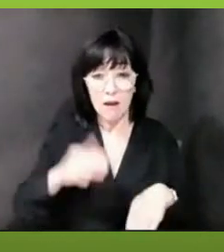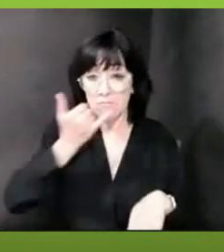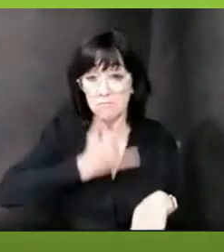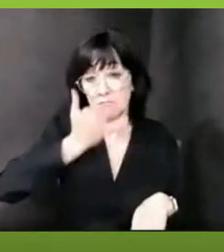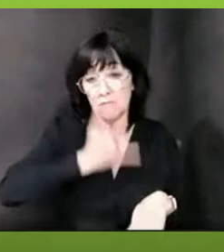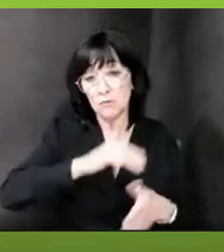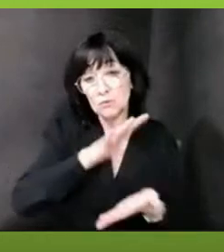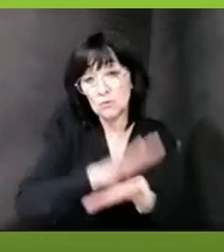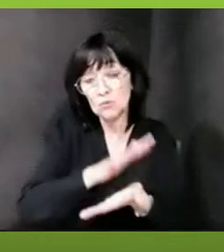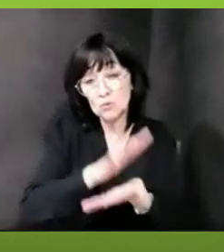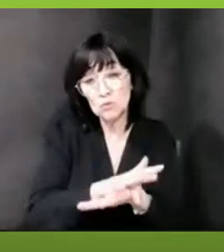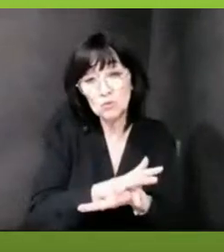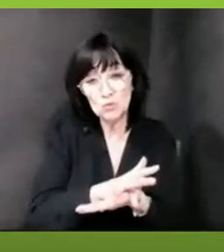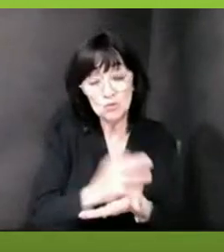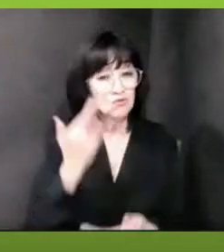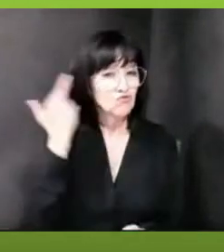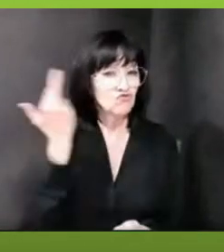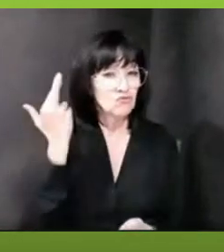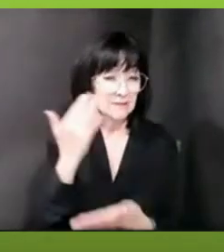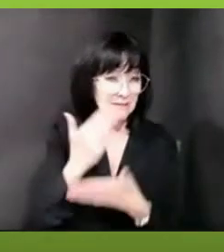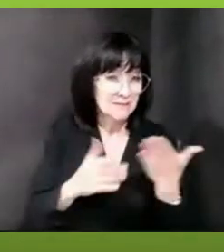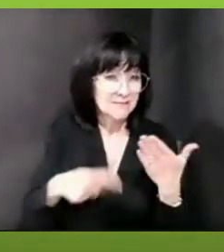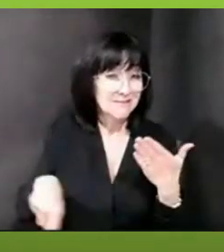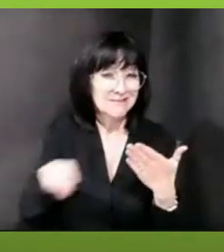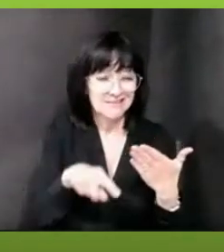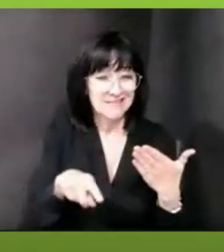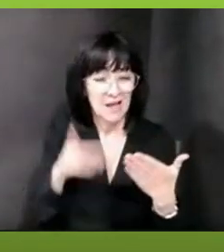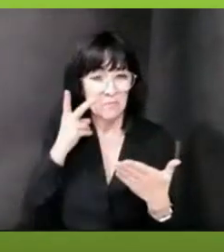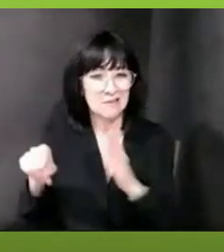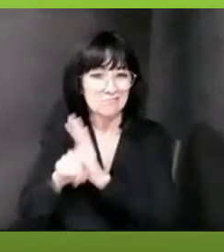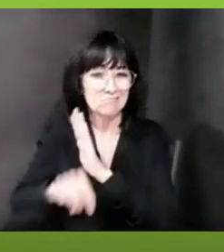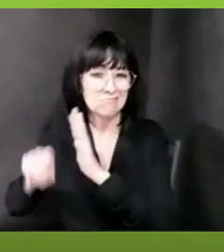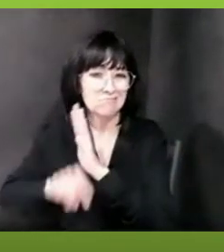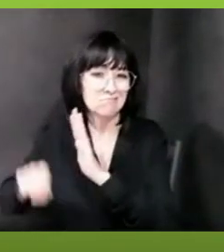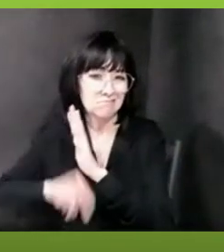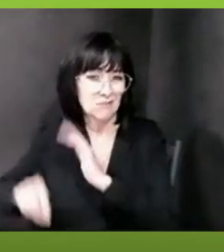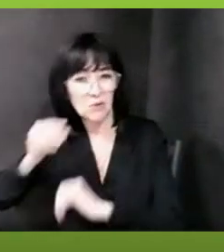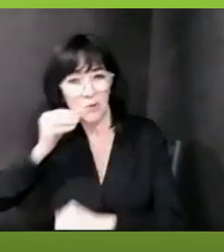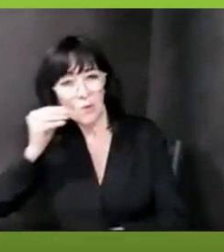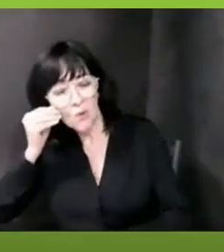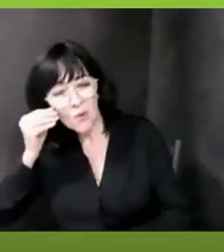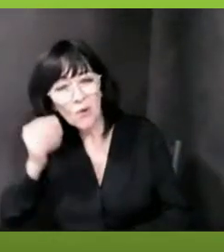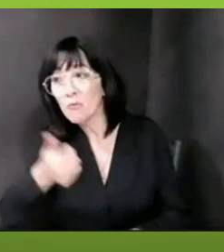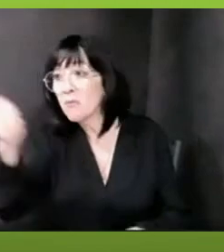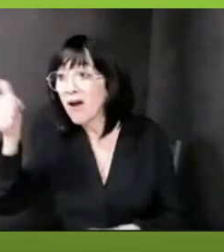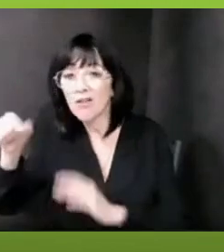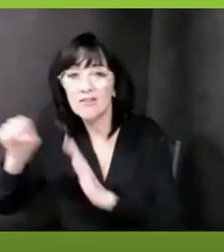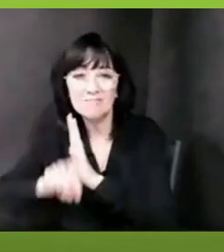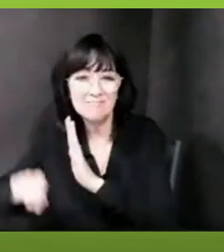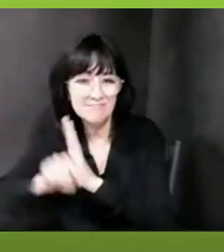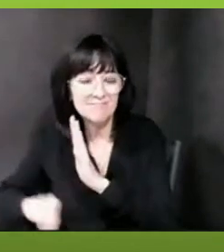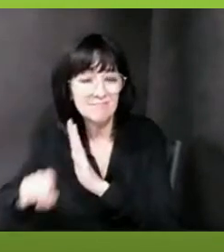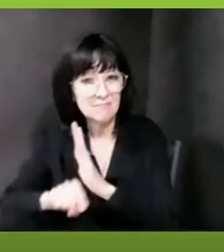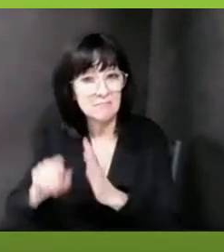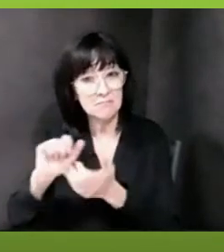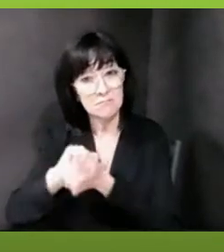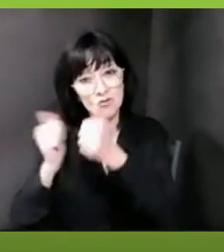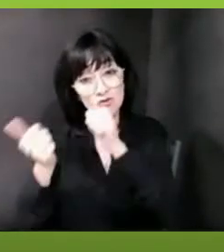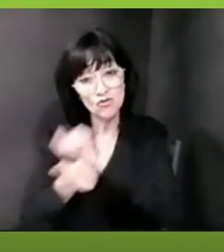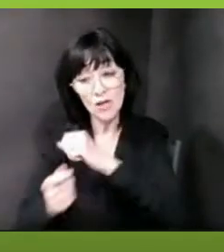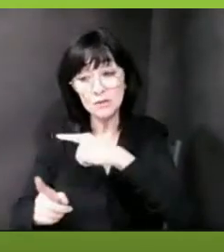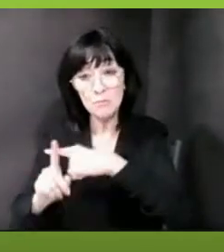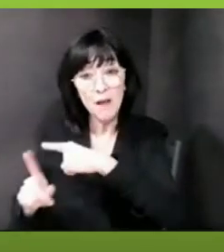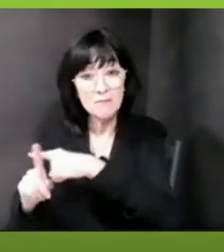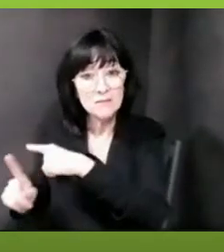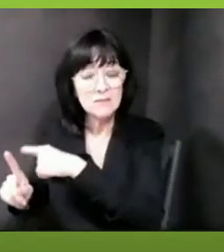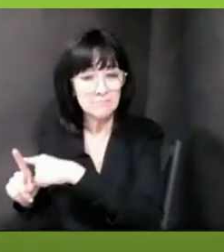so those things are very important. And having expectations and being consistent. And when I work with parents,